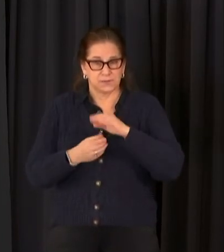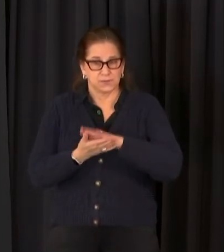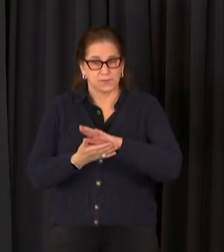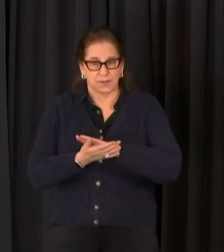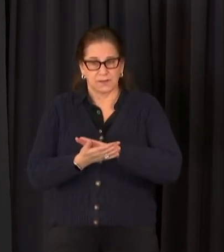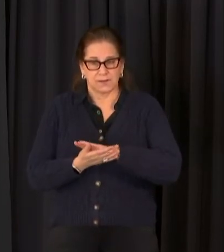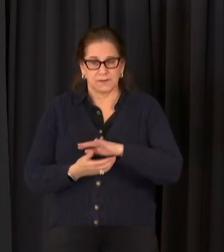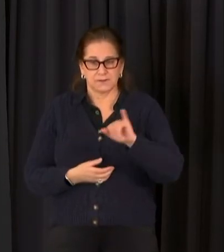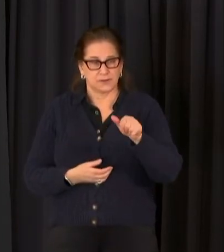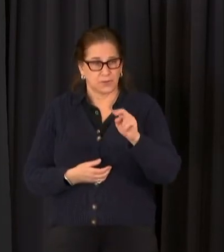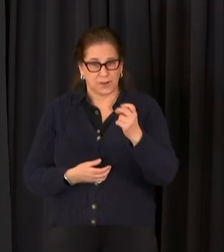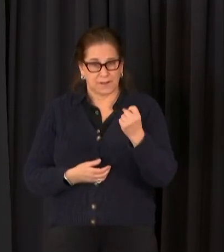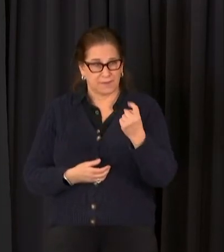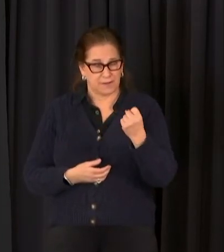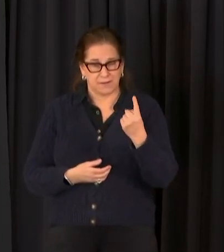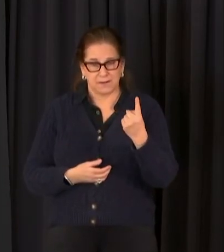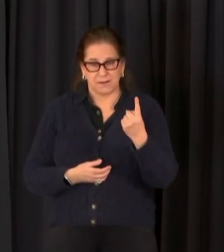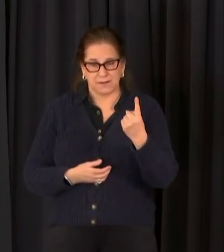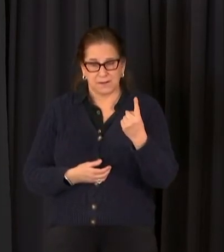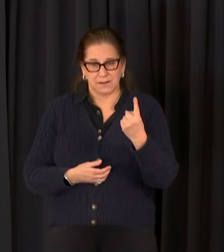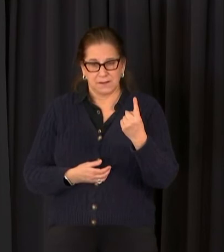on January 11th